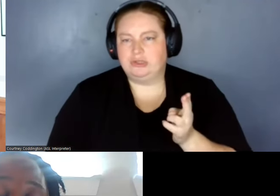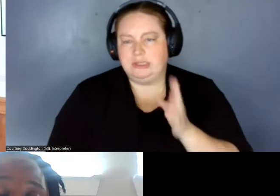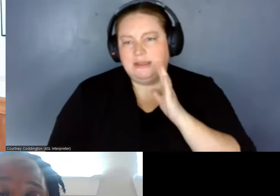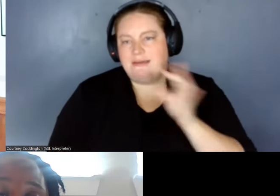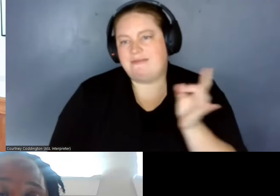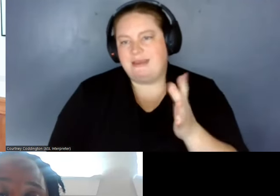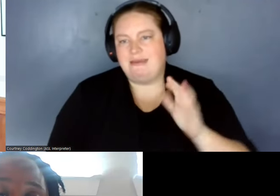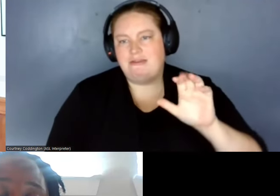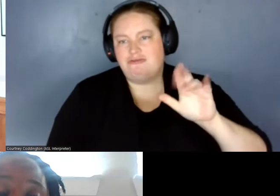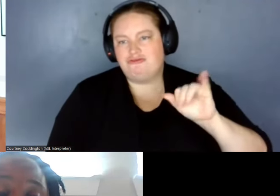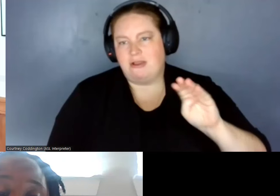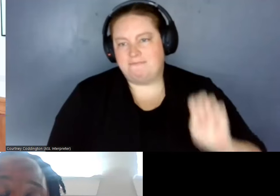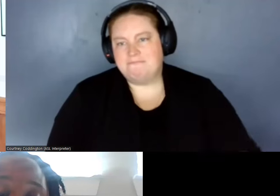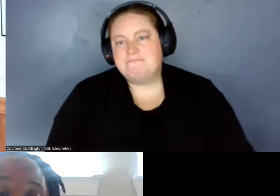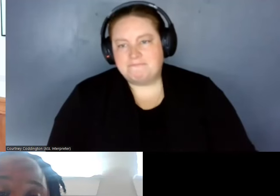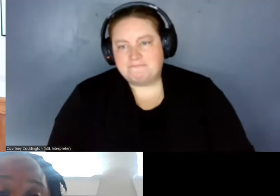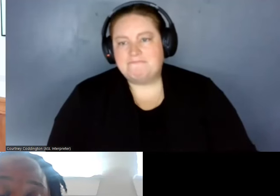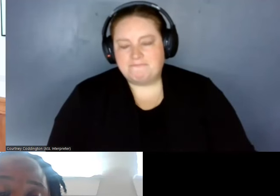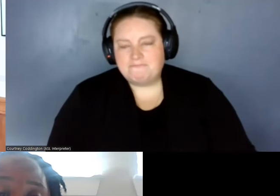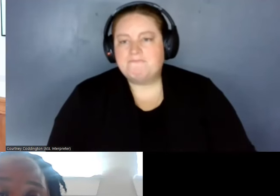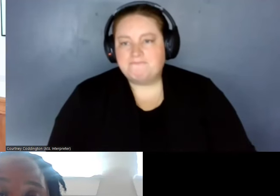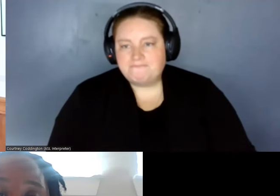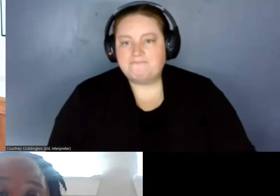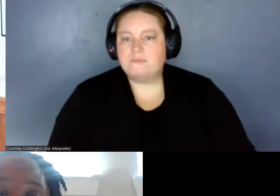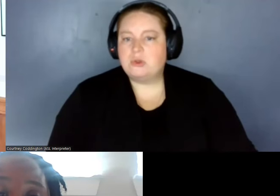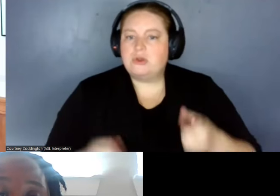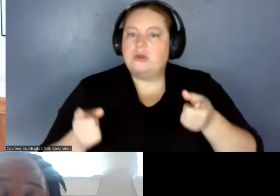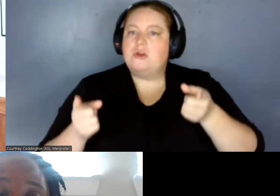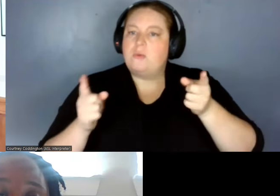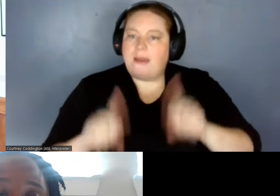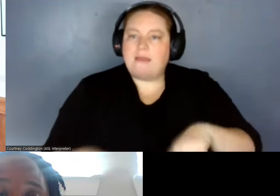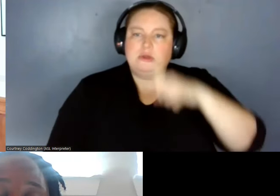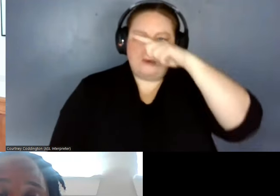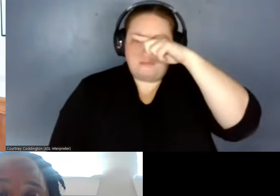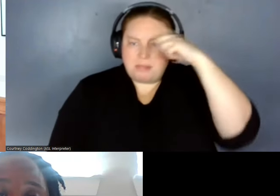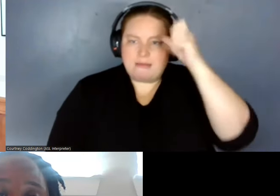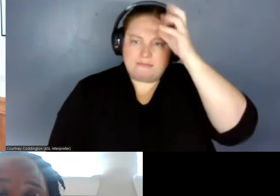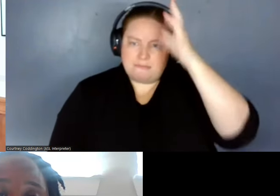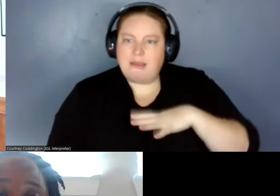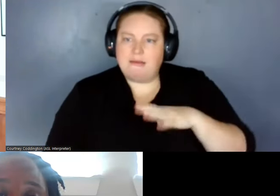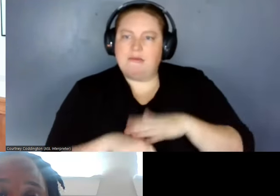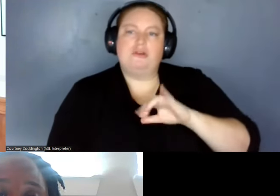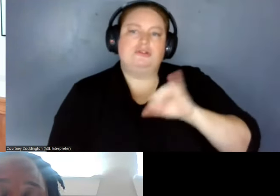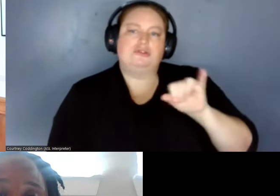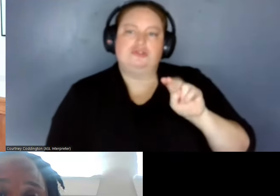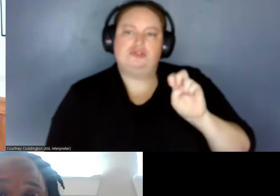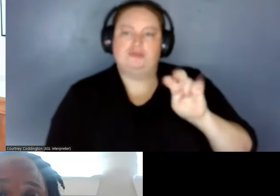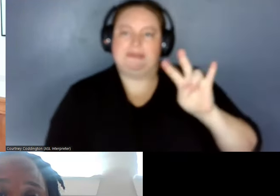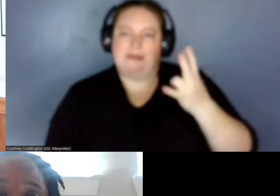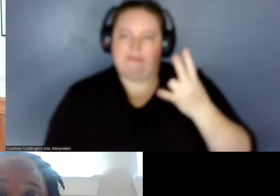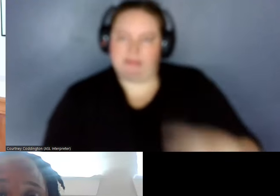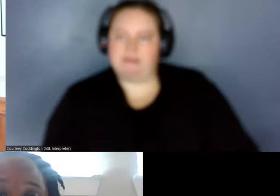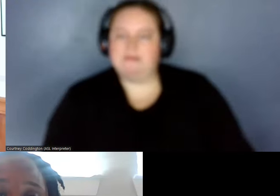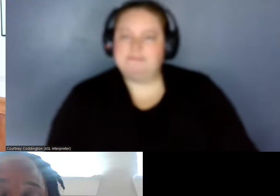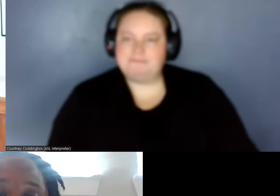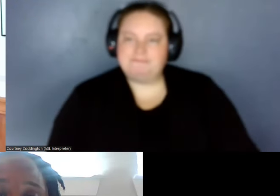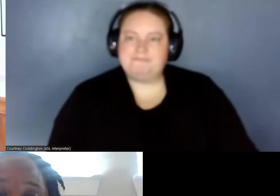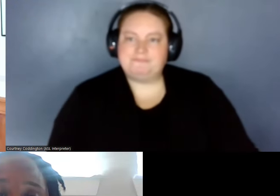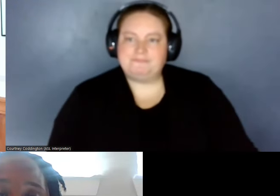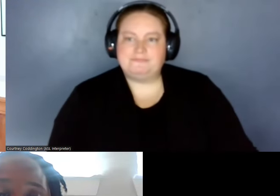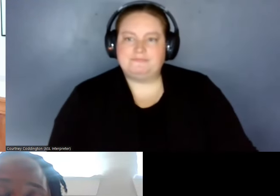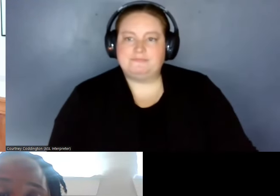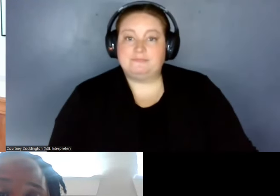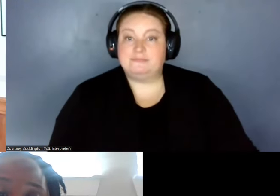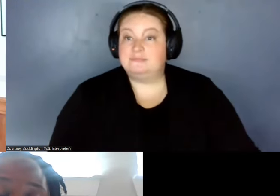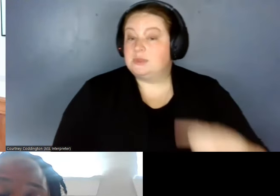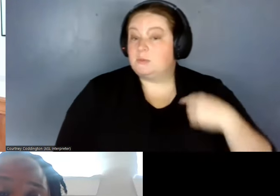crime and what happened to a Black man on June 7th. Well, we at the